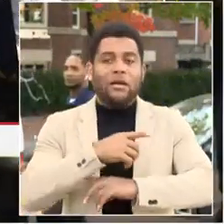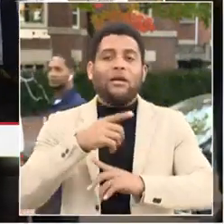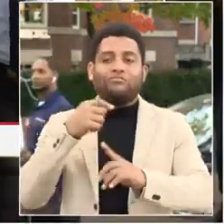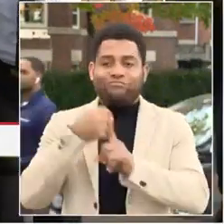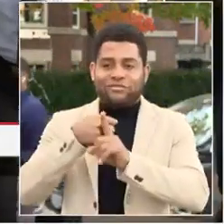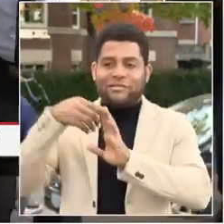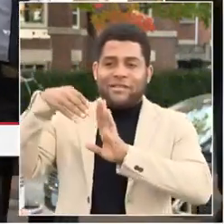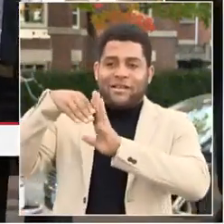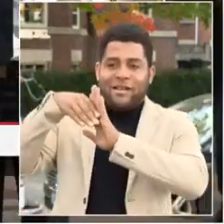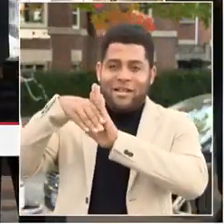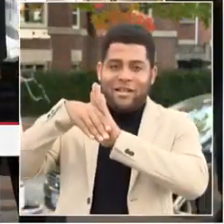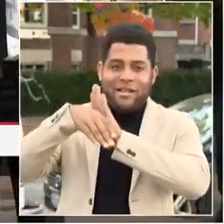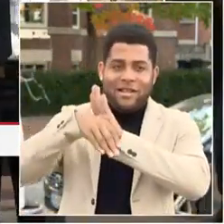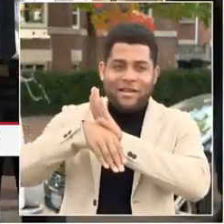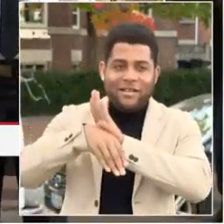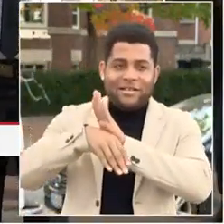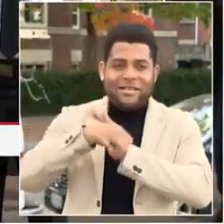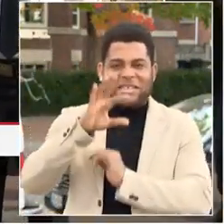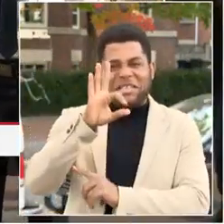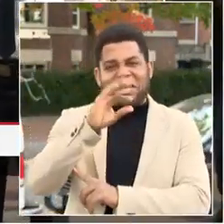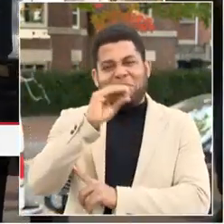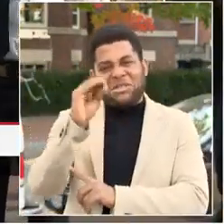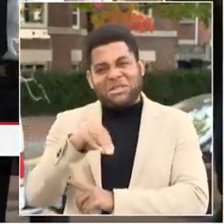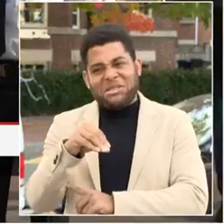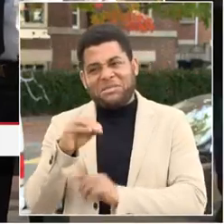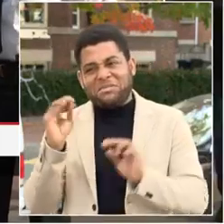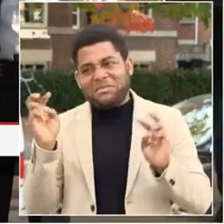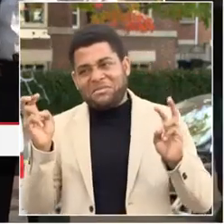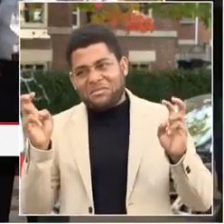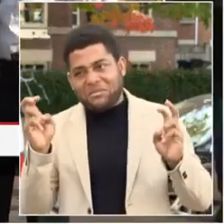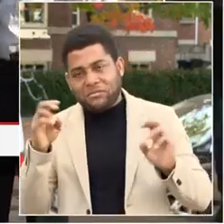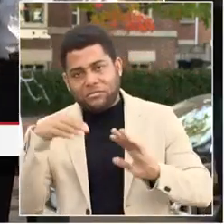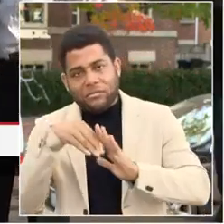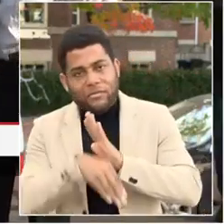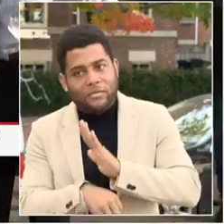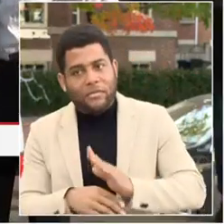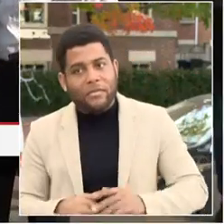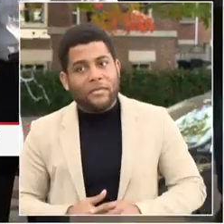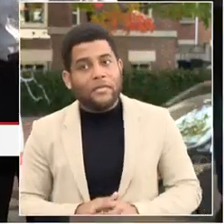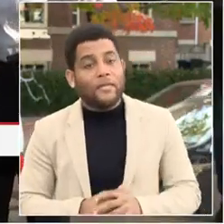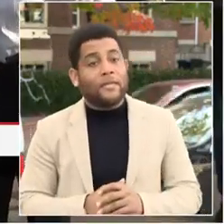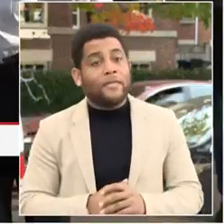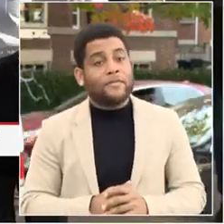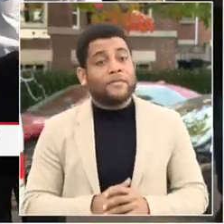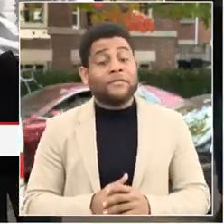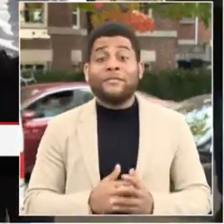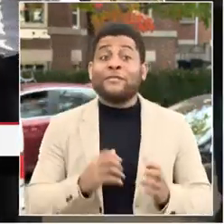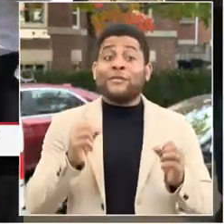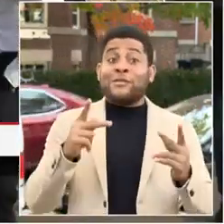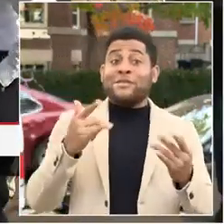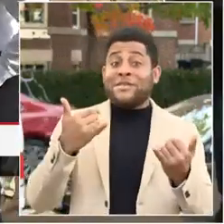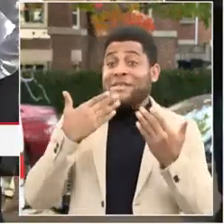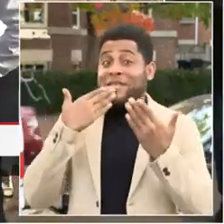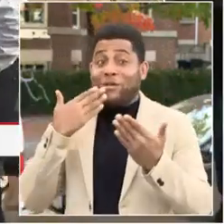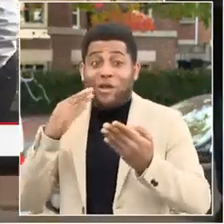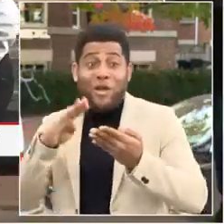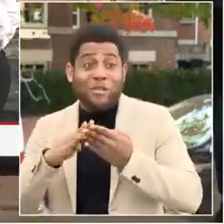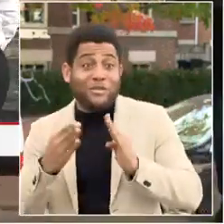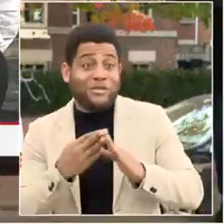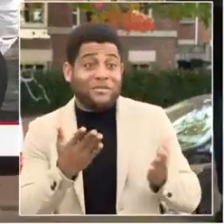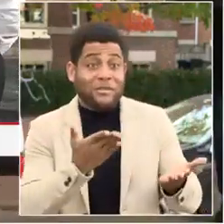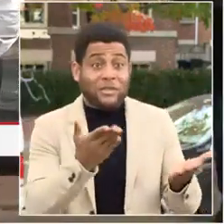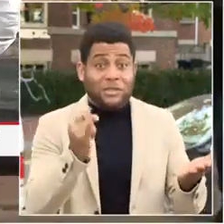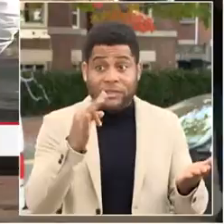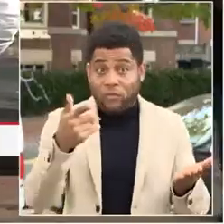All right, let's take a look at Mount Pleasant. Thank you, everybody. And remember, community, if you have questions, please step forward.